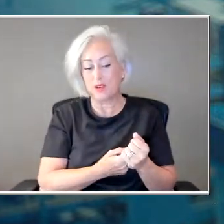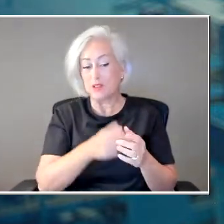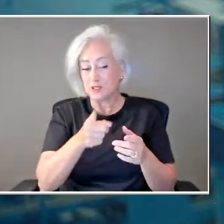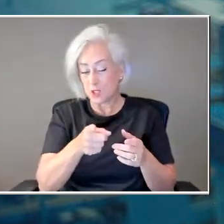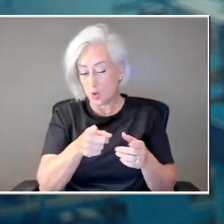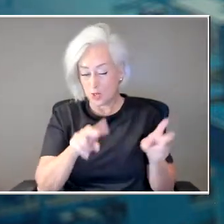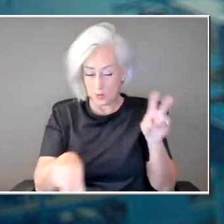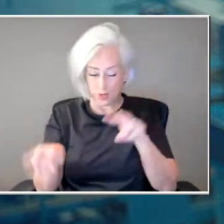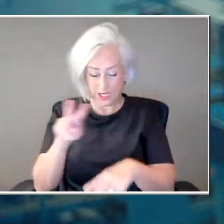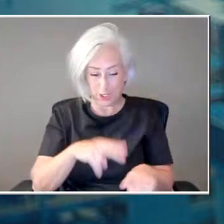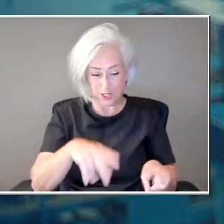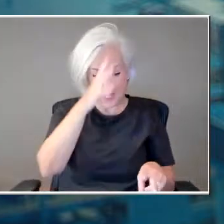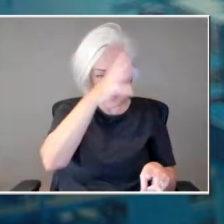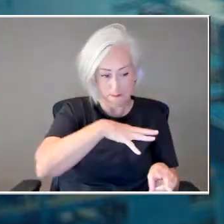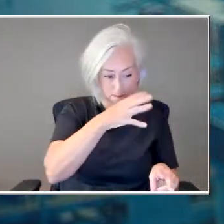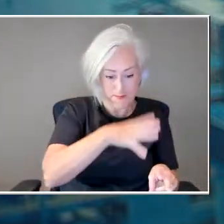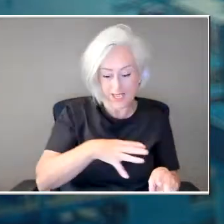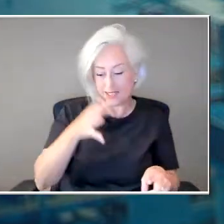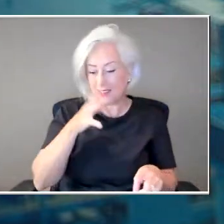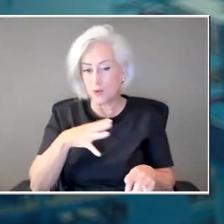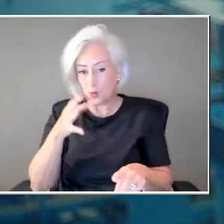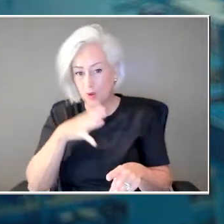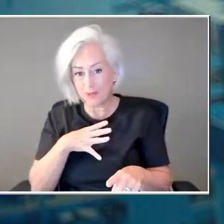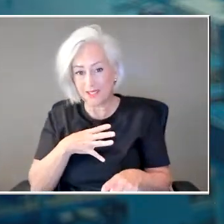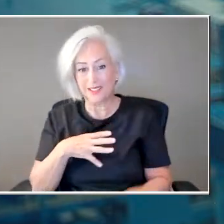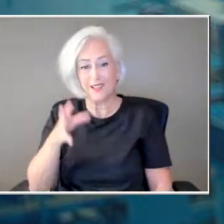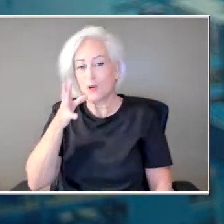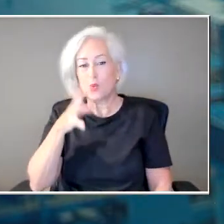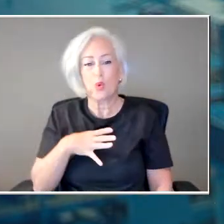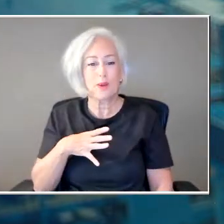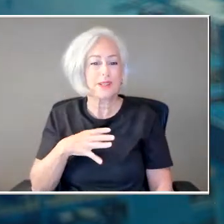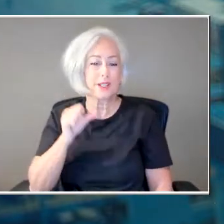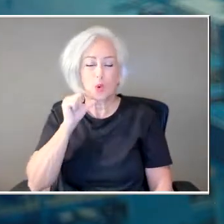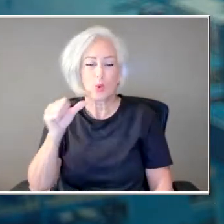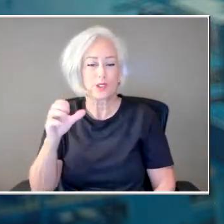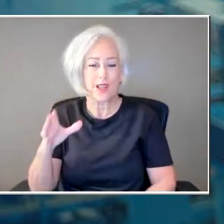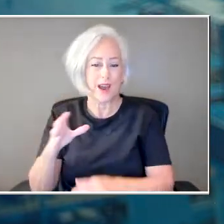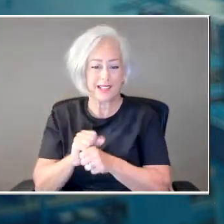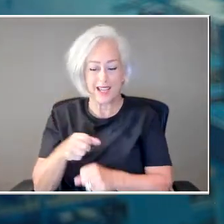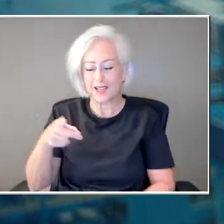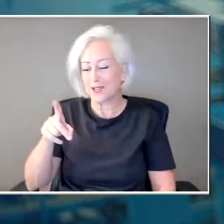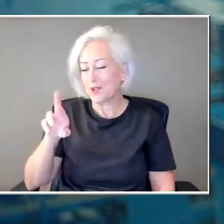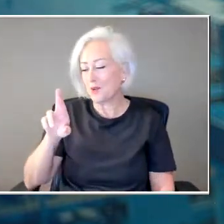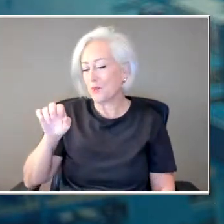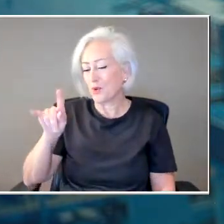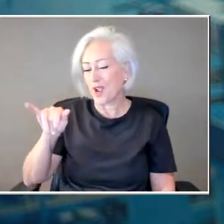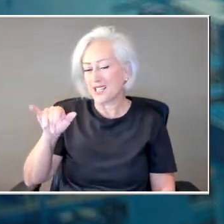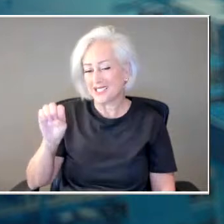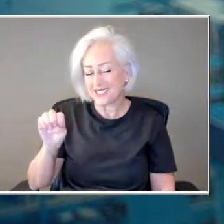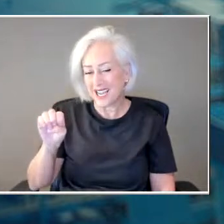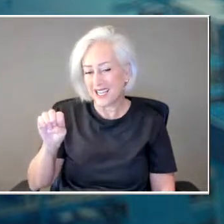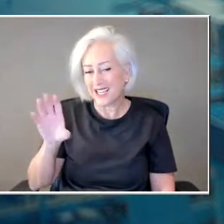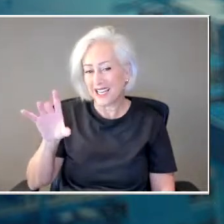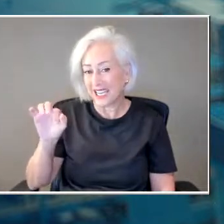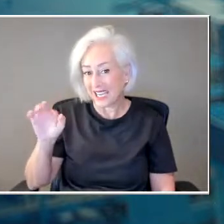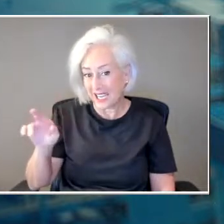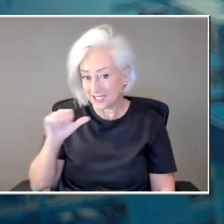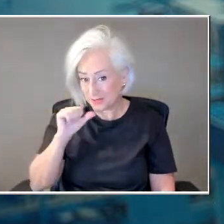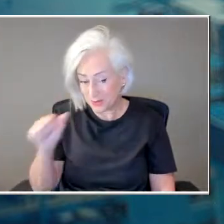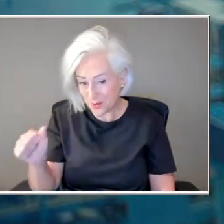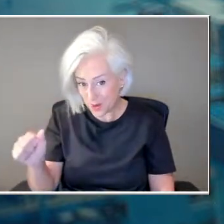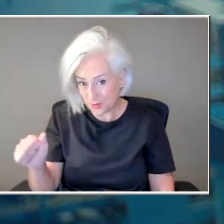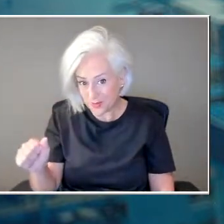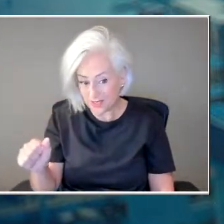specific, women are not going to get prostate cancer. Right? And so breast cancer, although it can be in